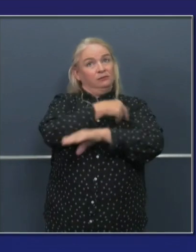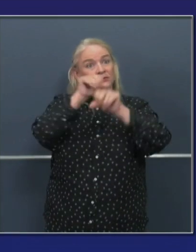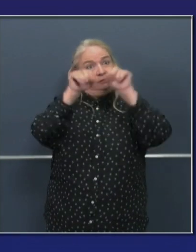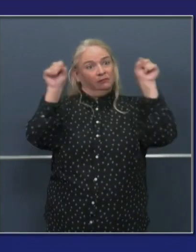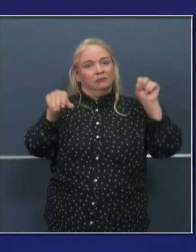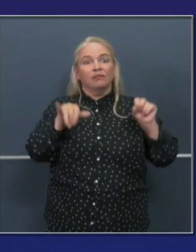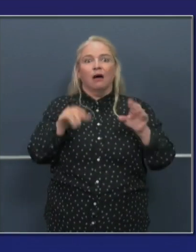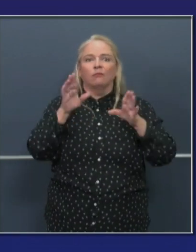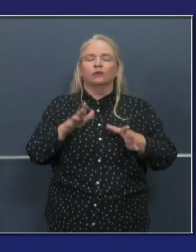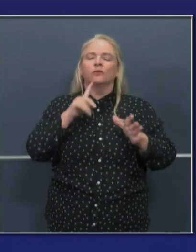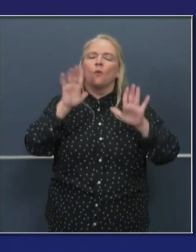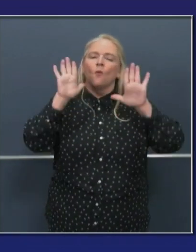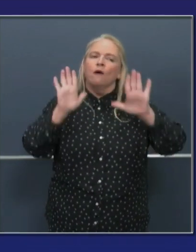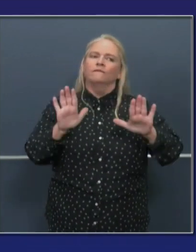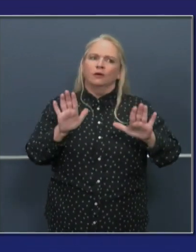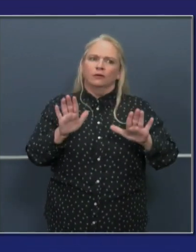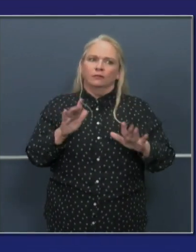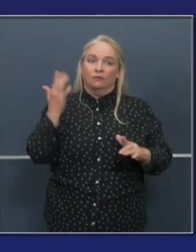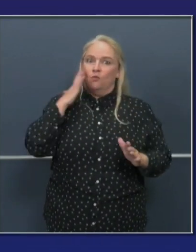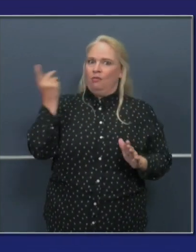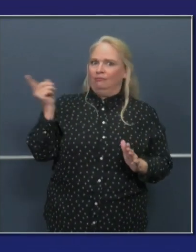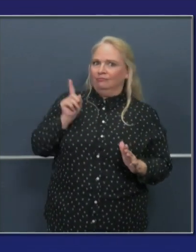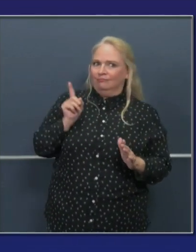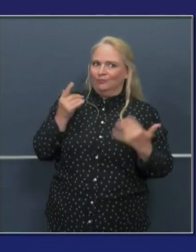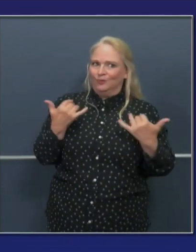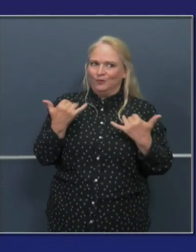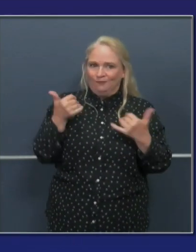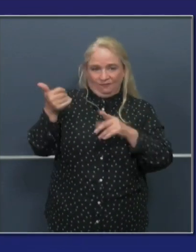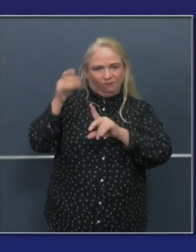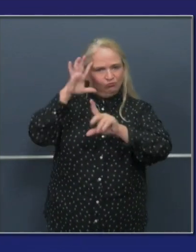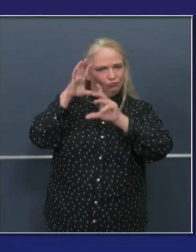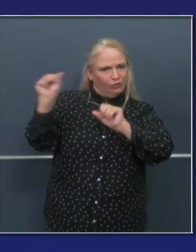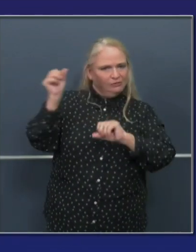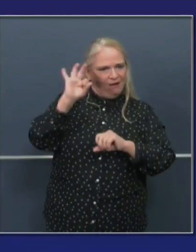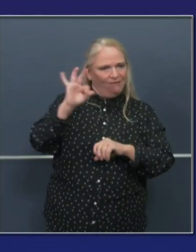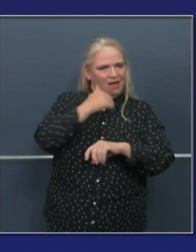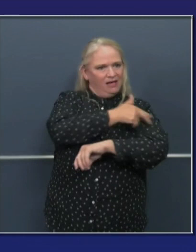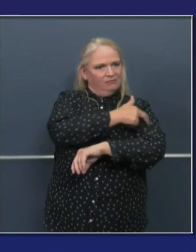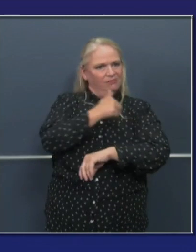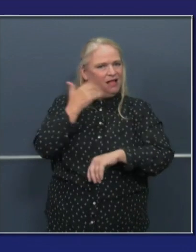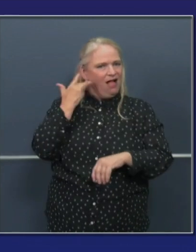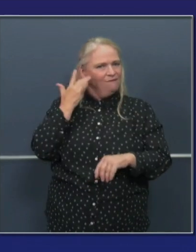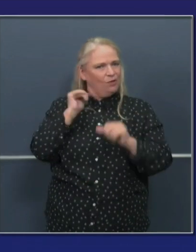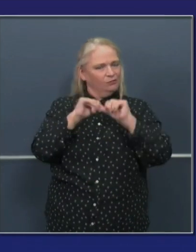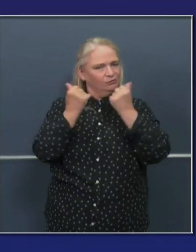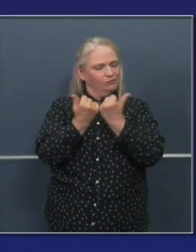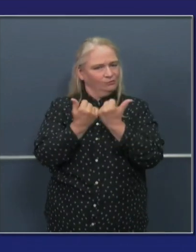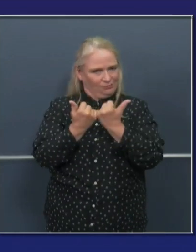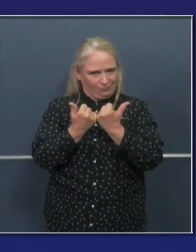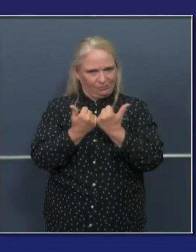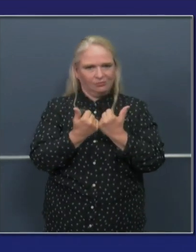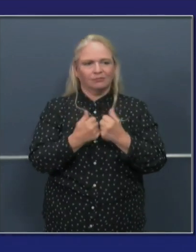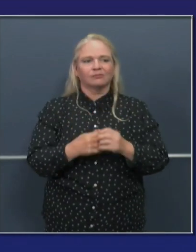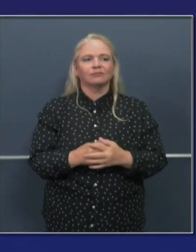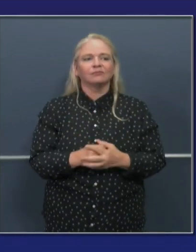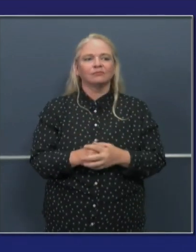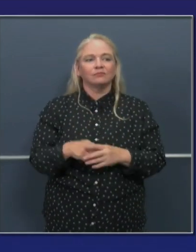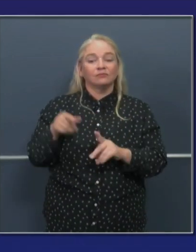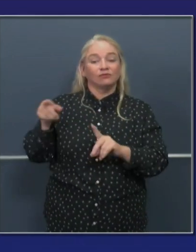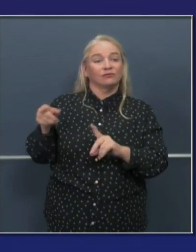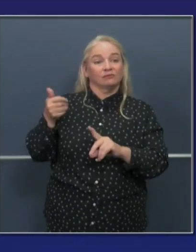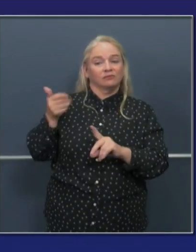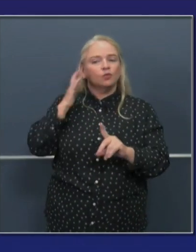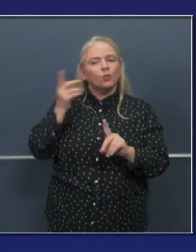here, the head of the California Hospital Association, to talk about exactly what the system, the